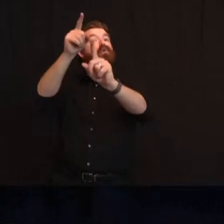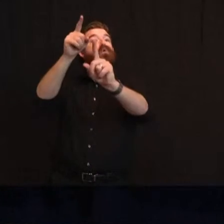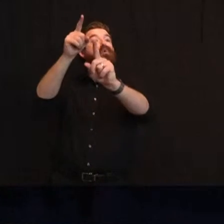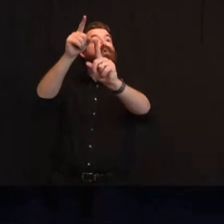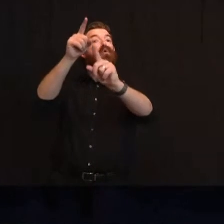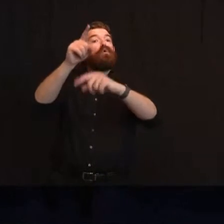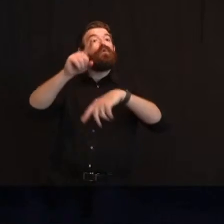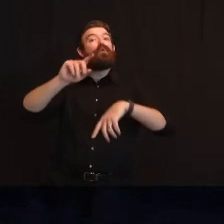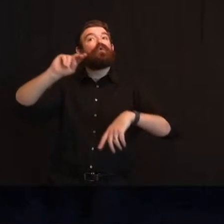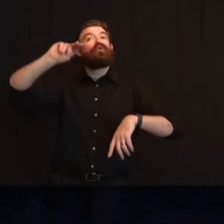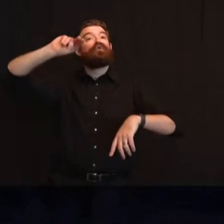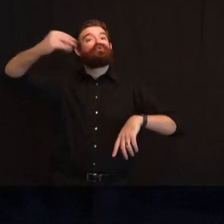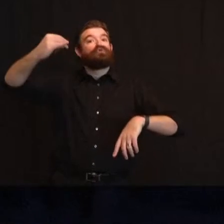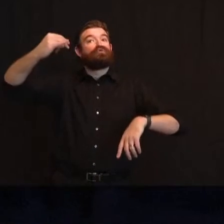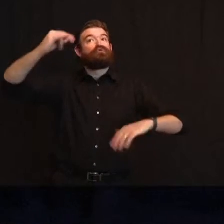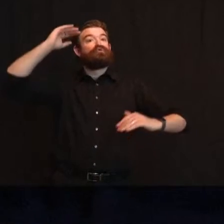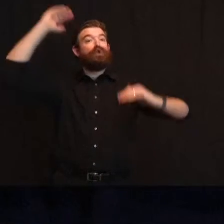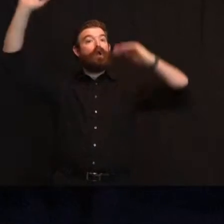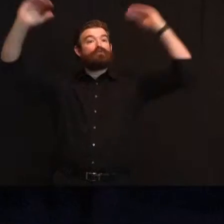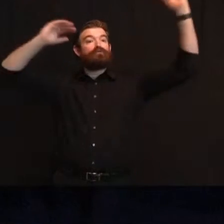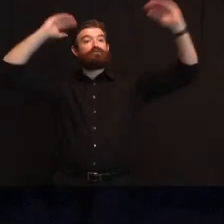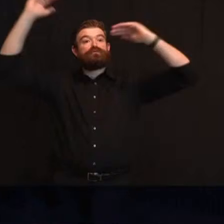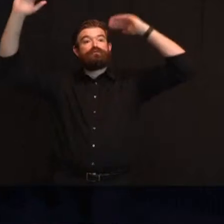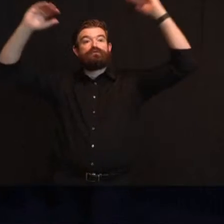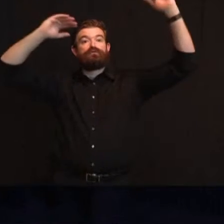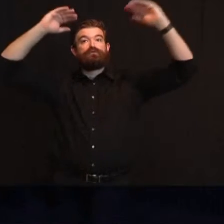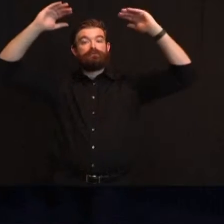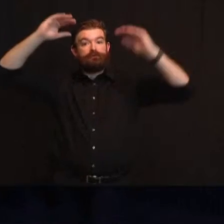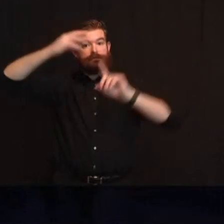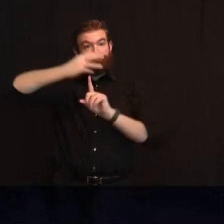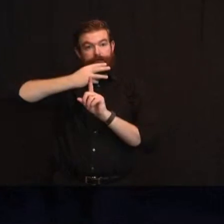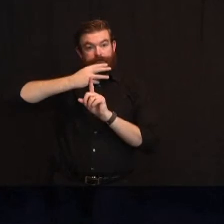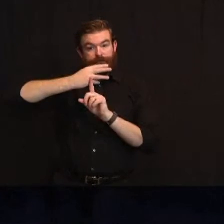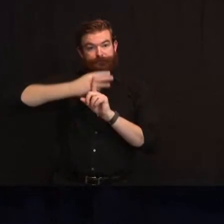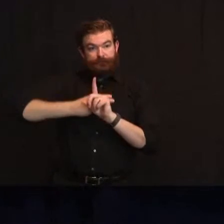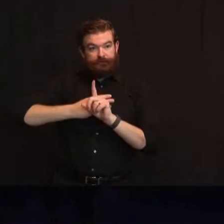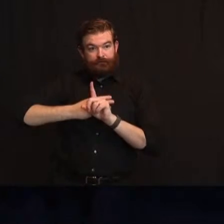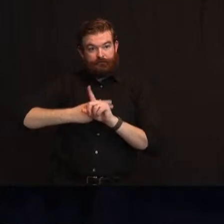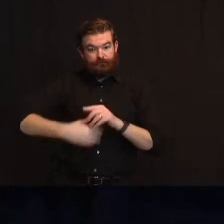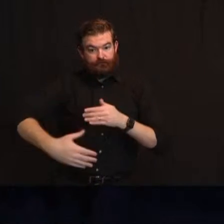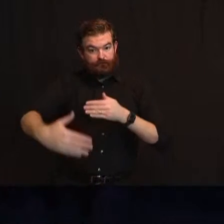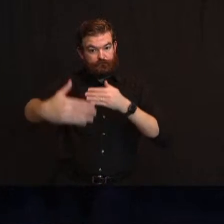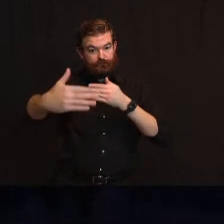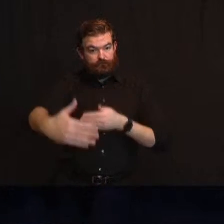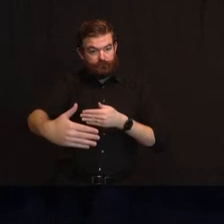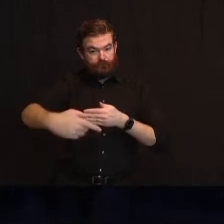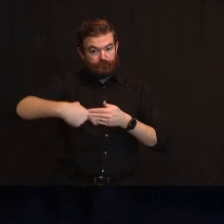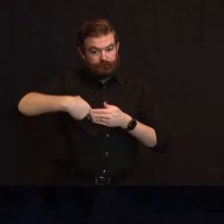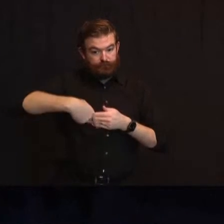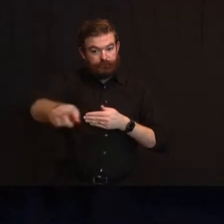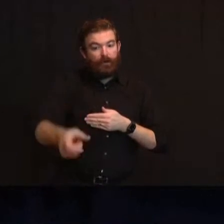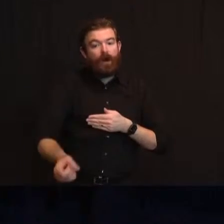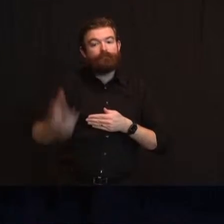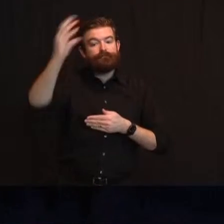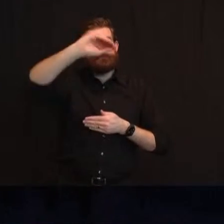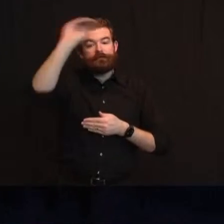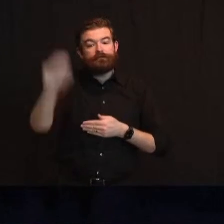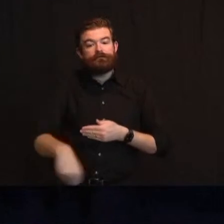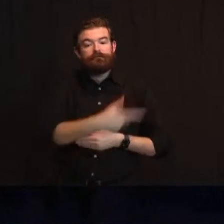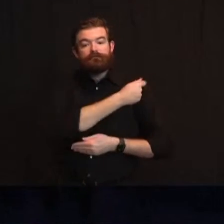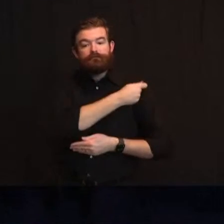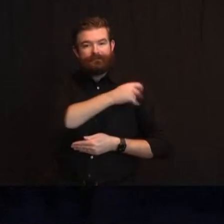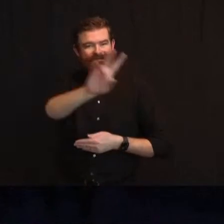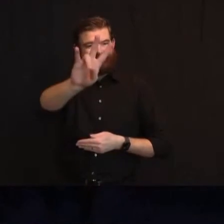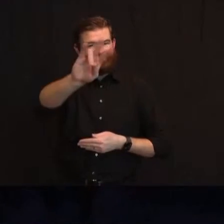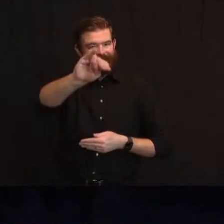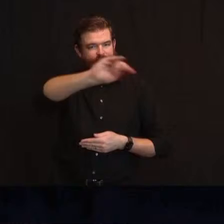6-month period. Our objective is that no vaccine will be left on the shelf. Moving on to my daily